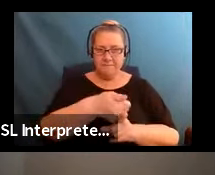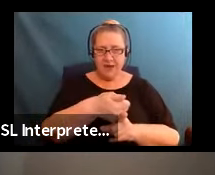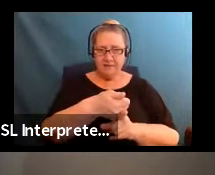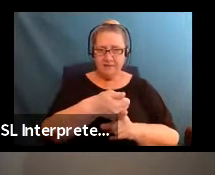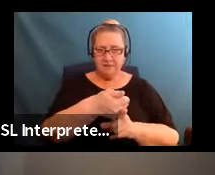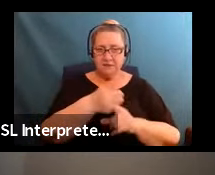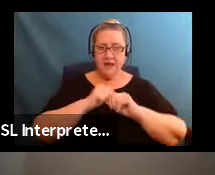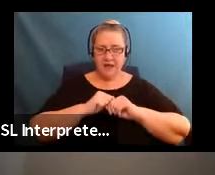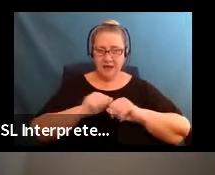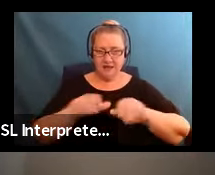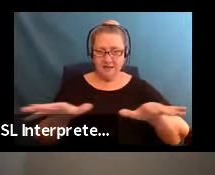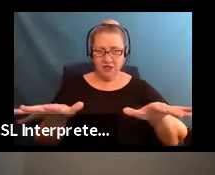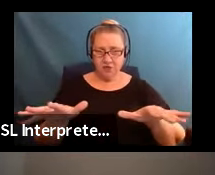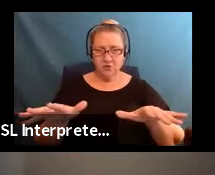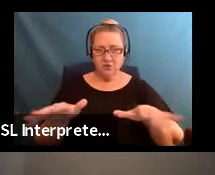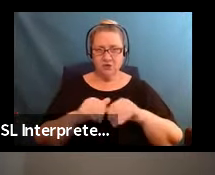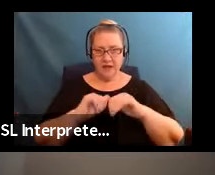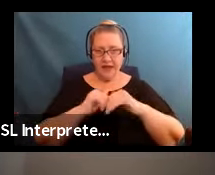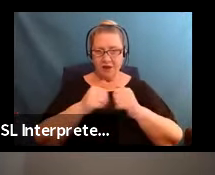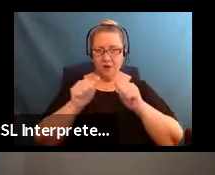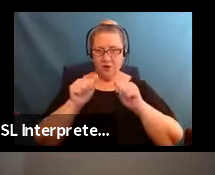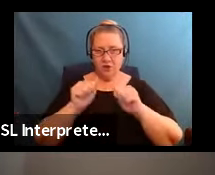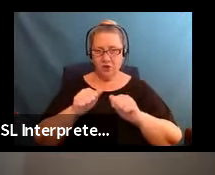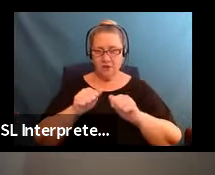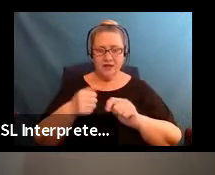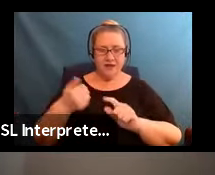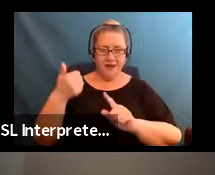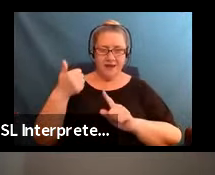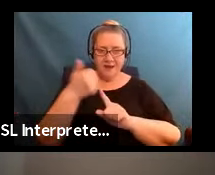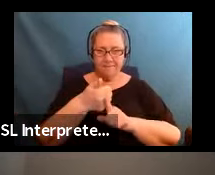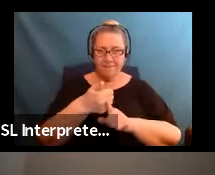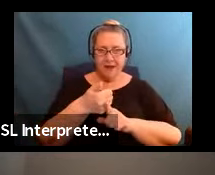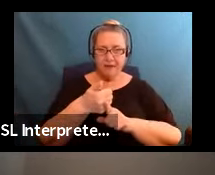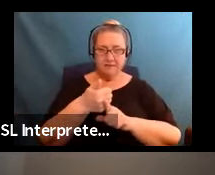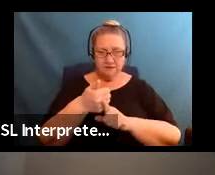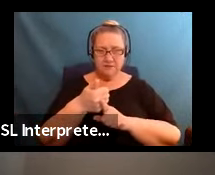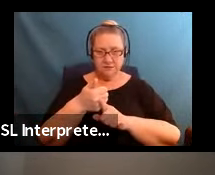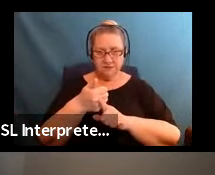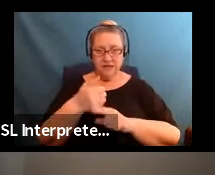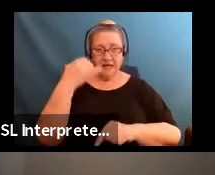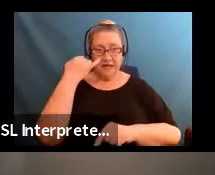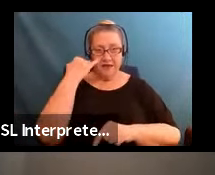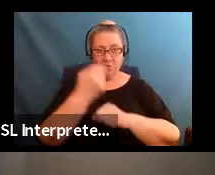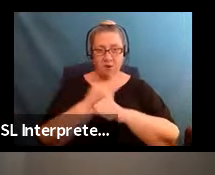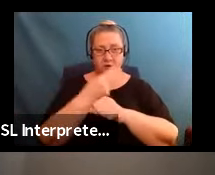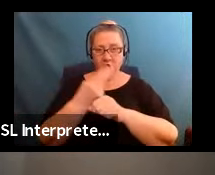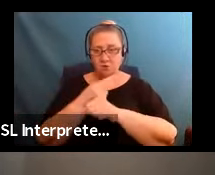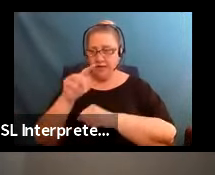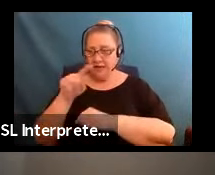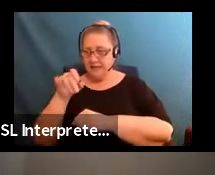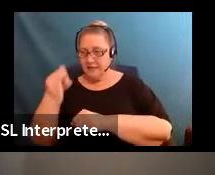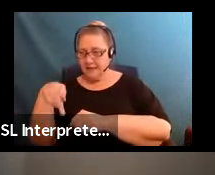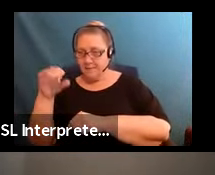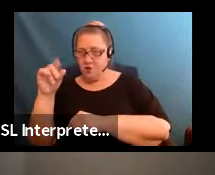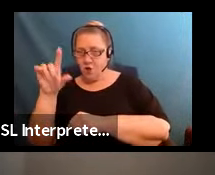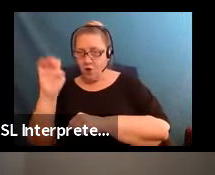execution, right? How that would impact implementation if we were using zip code versus census tract.